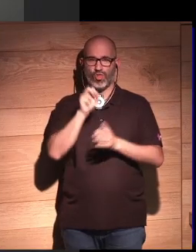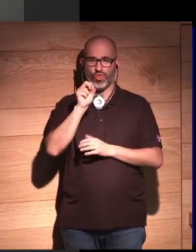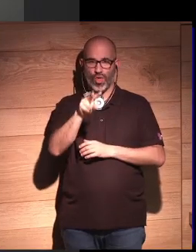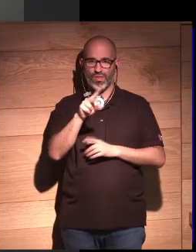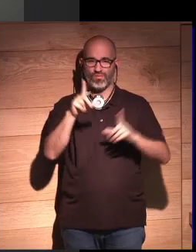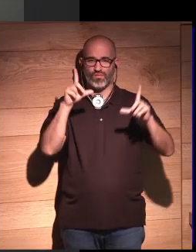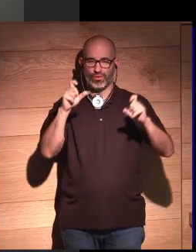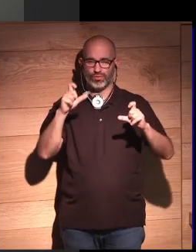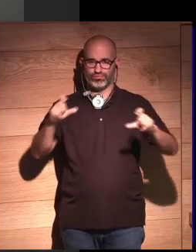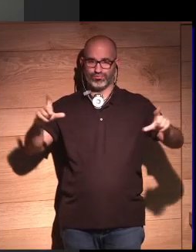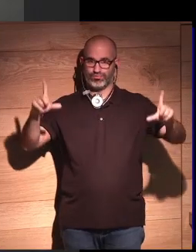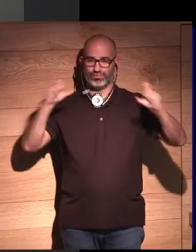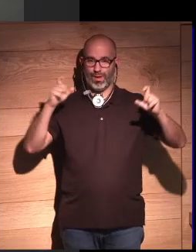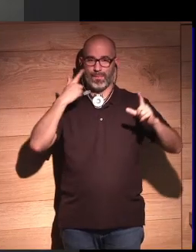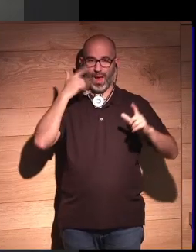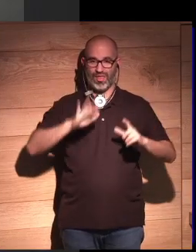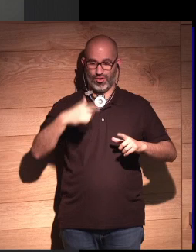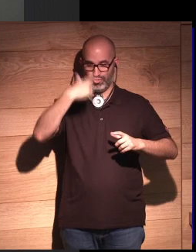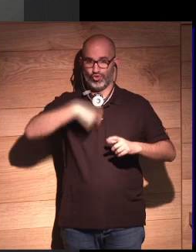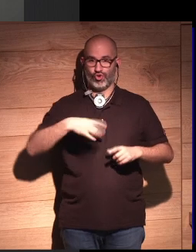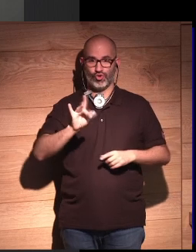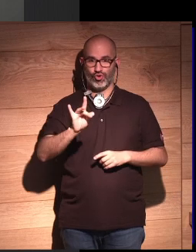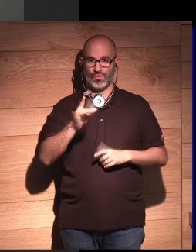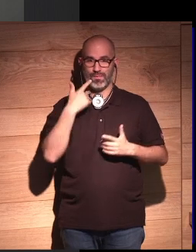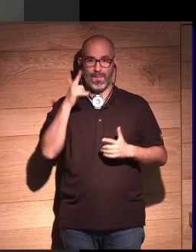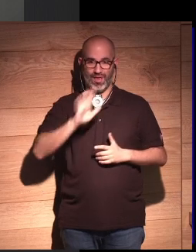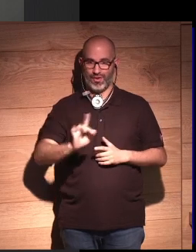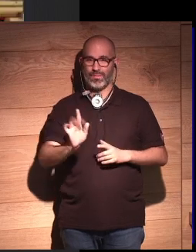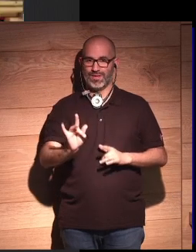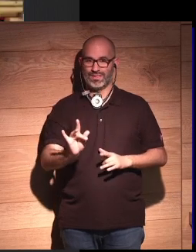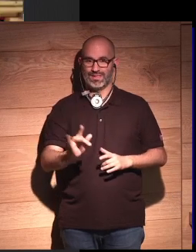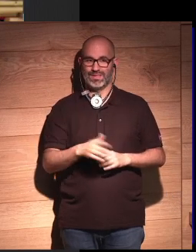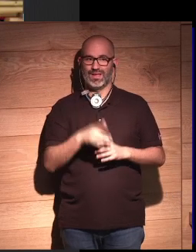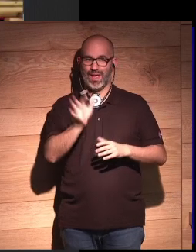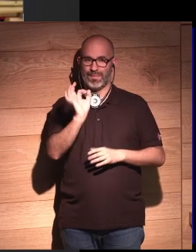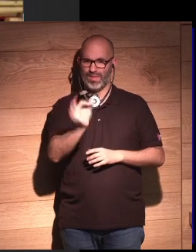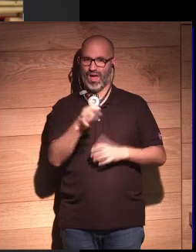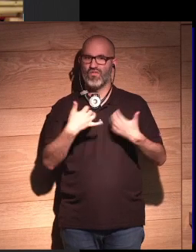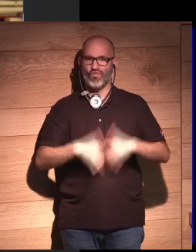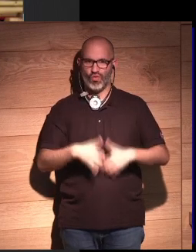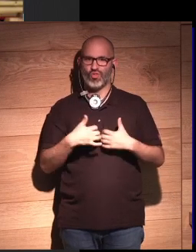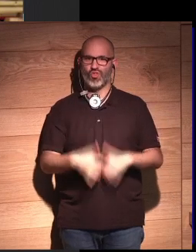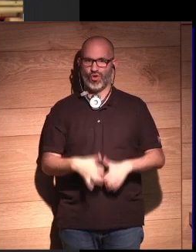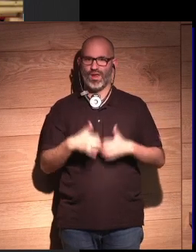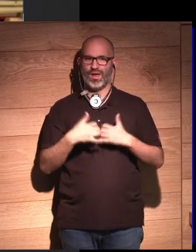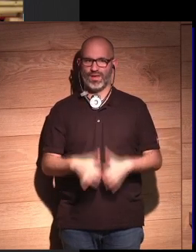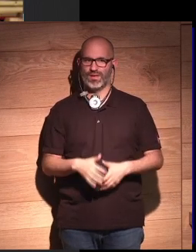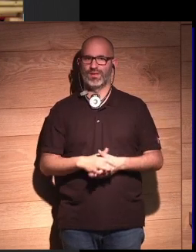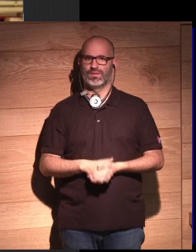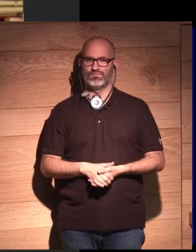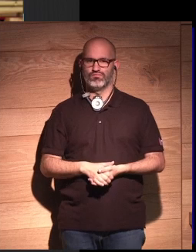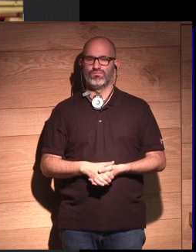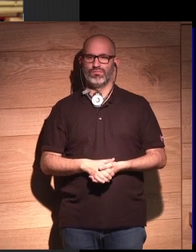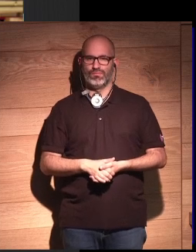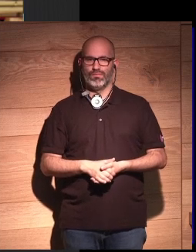no, don't worry, Shari, it works, it works. So that headset before was USC's military-grade headset. It's